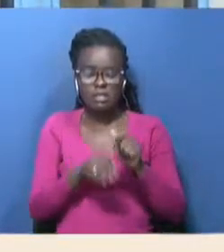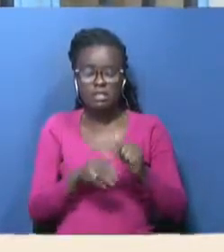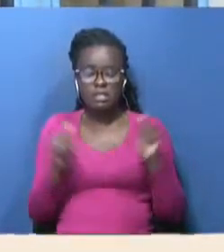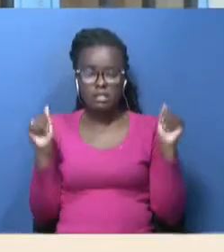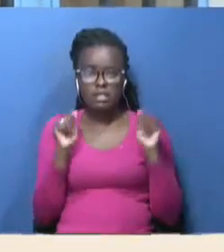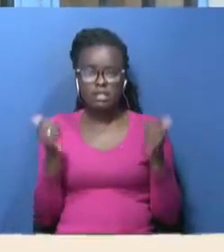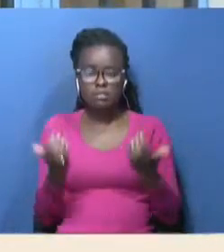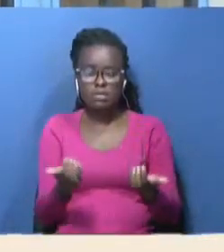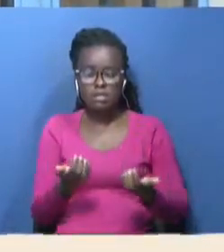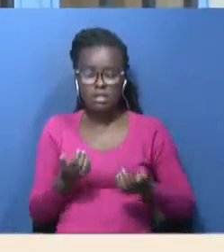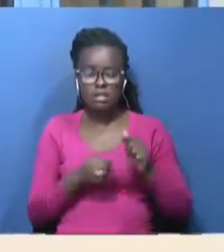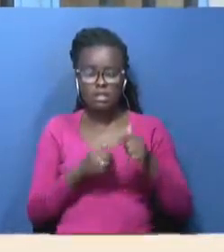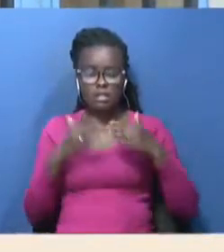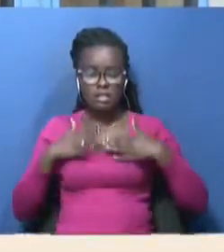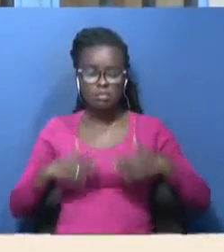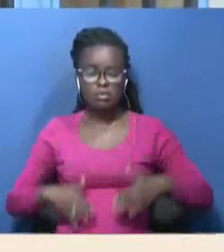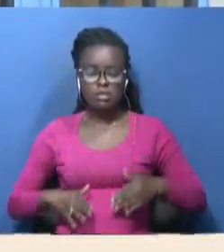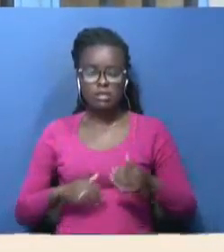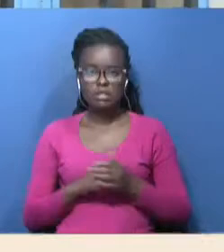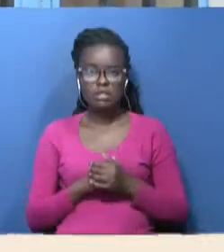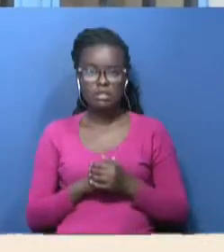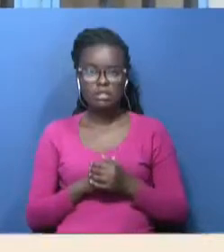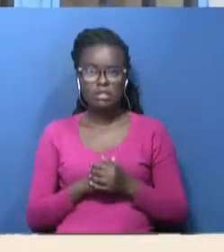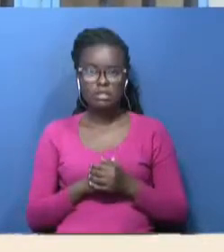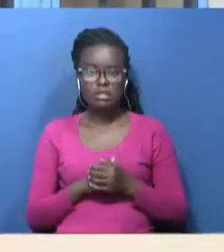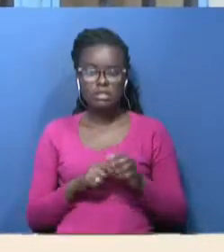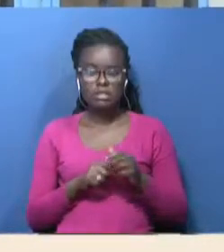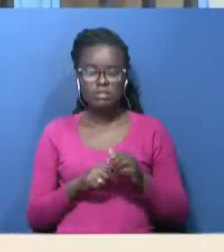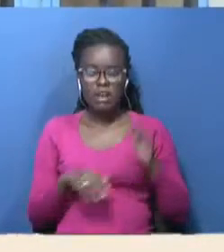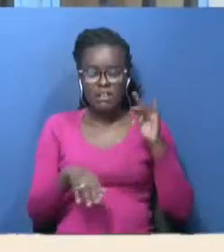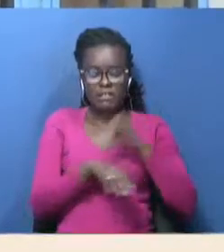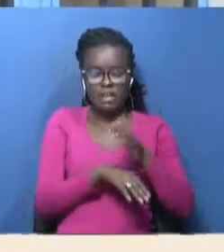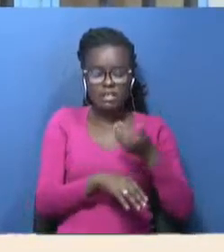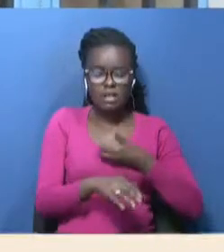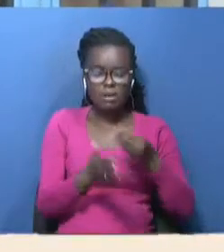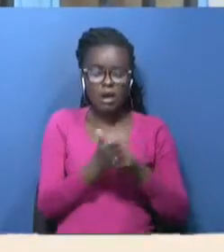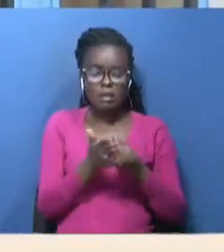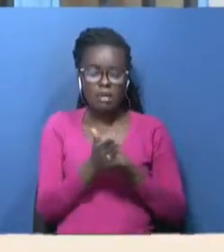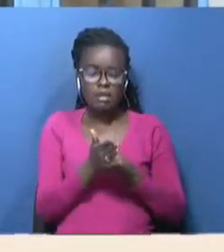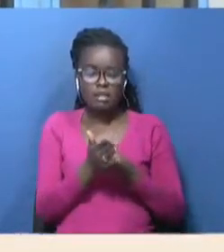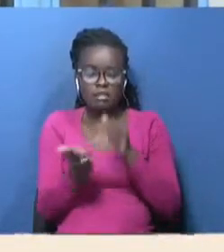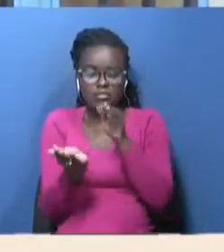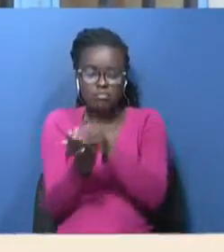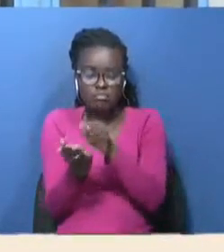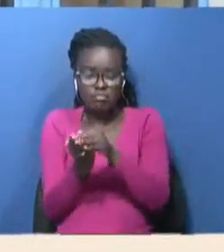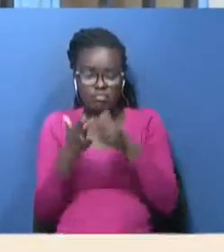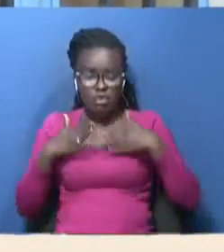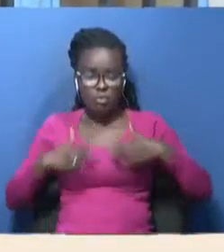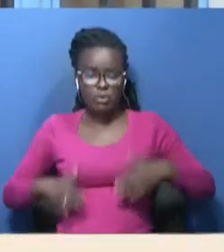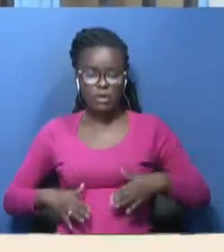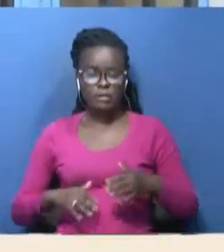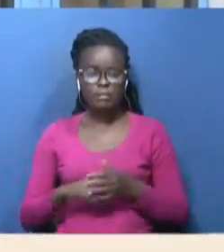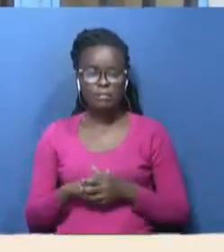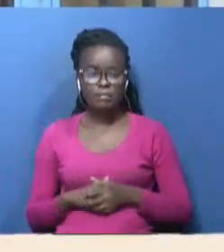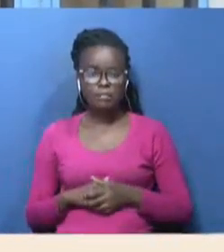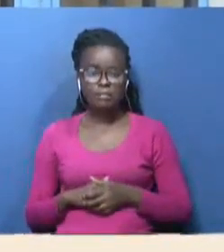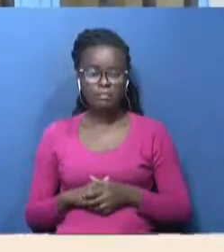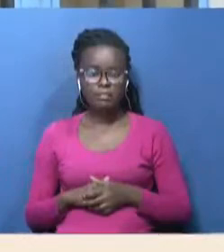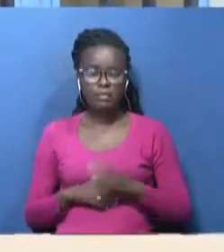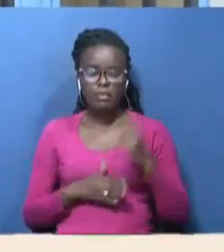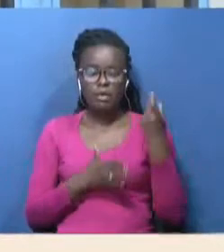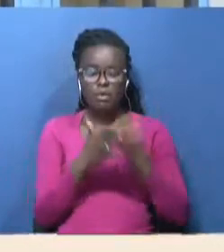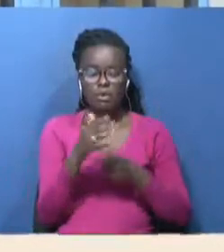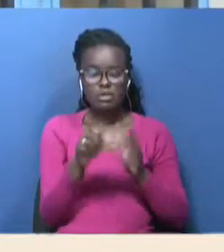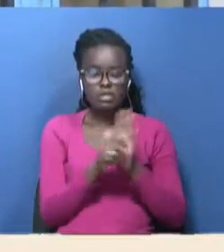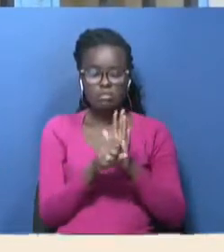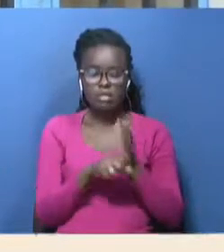ĩno. These bodies are eaten from resources in terms of preservation. It's an expense to